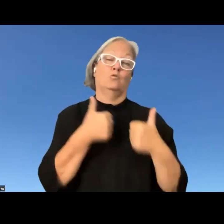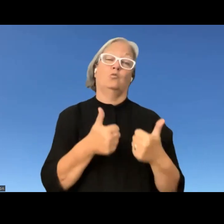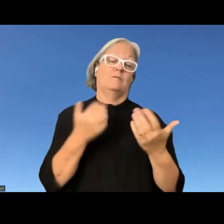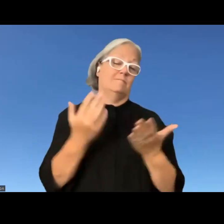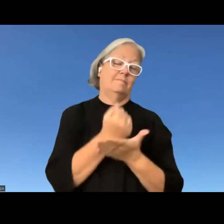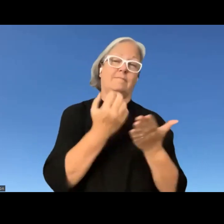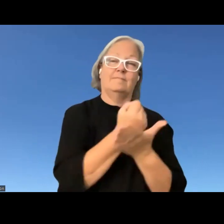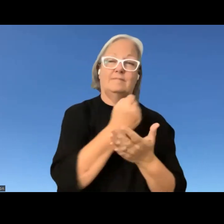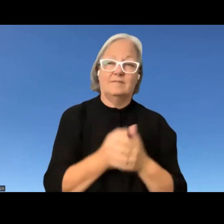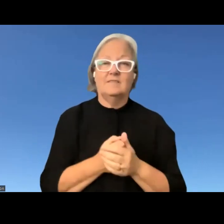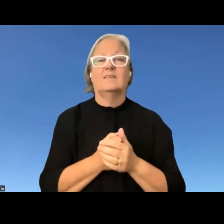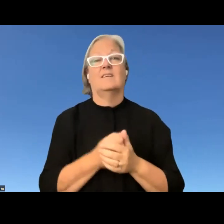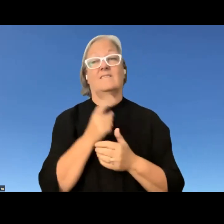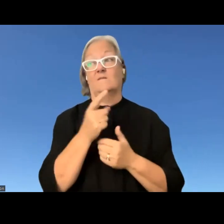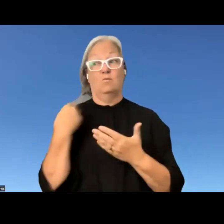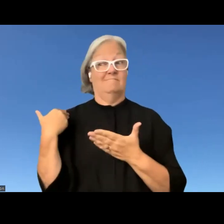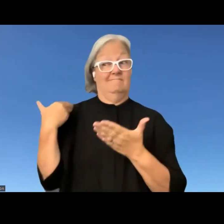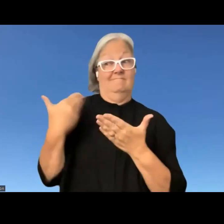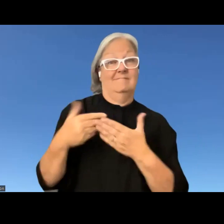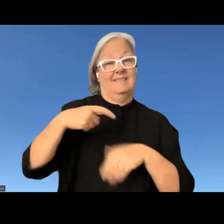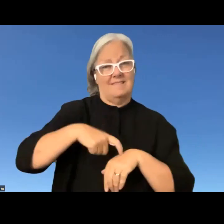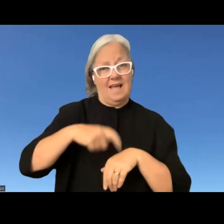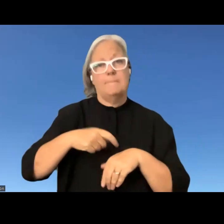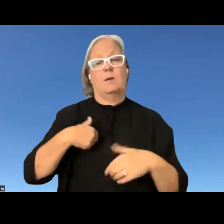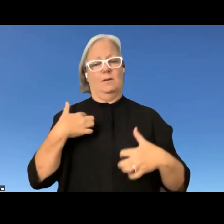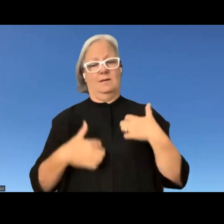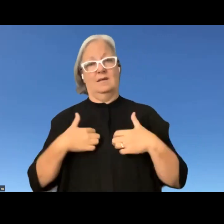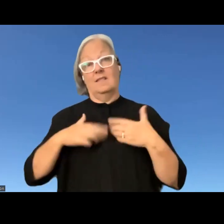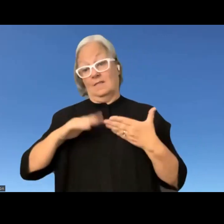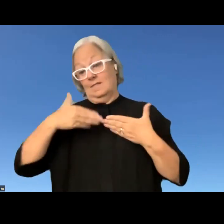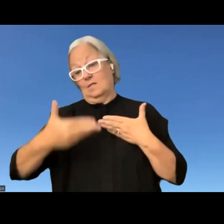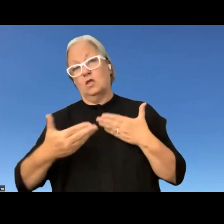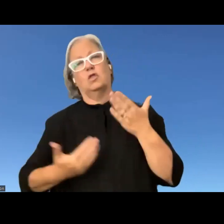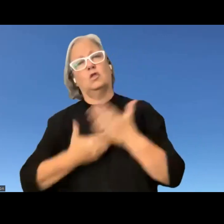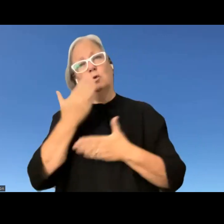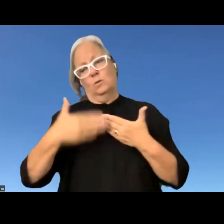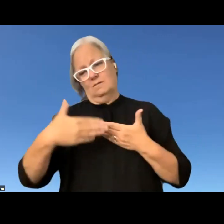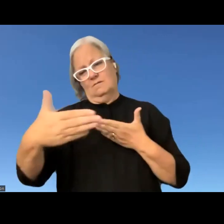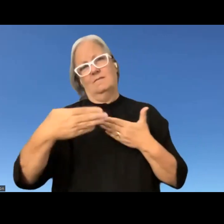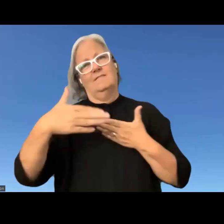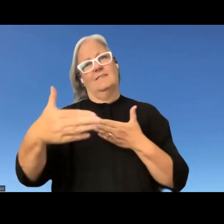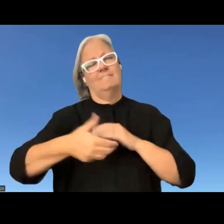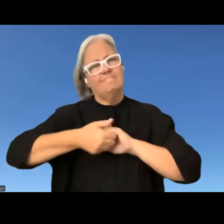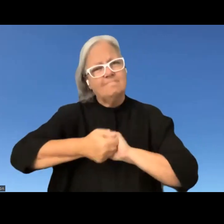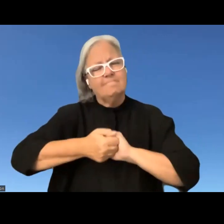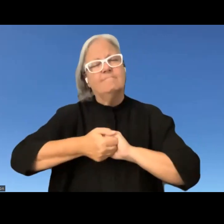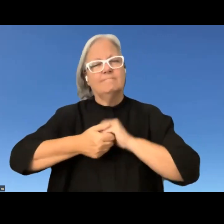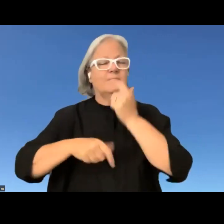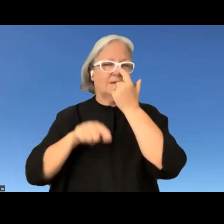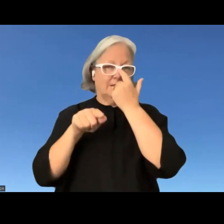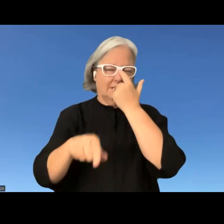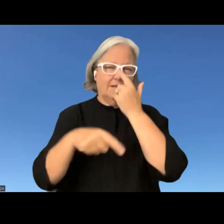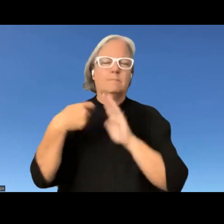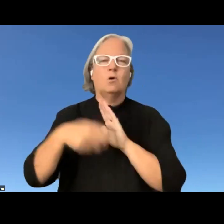the last cycle, and we're very much looking forward to the next one. As Neil mentioned, this is also a program where you need to